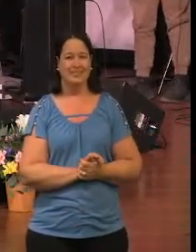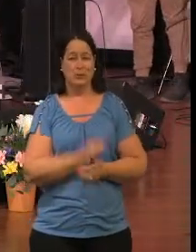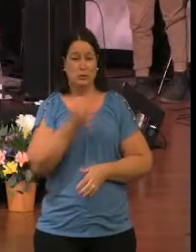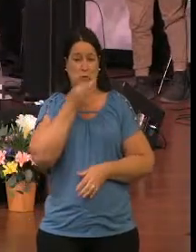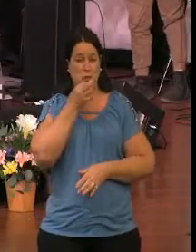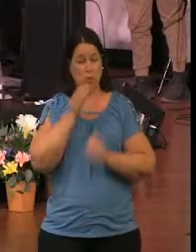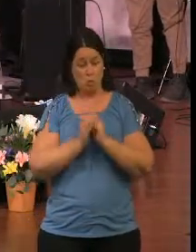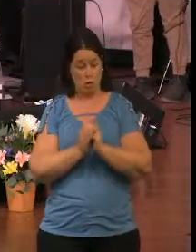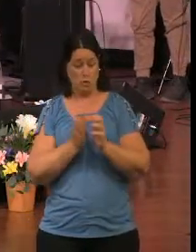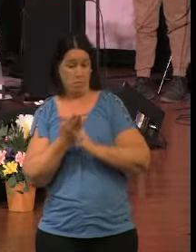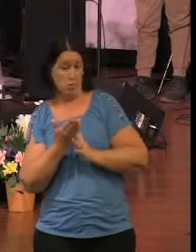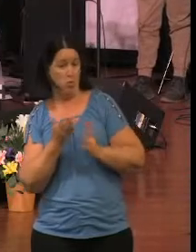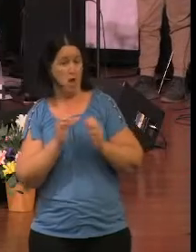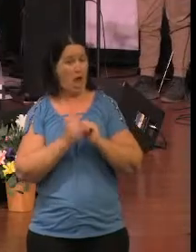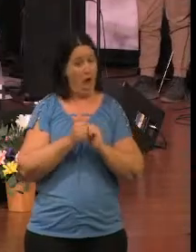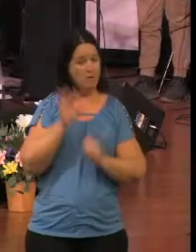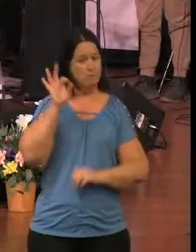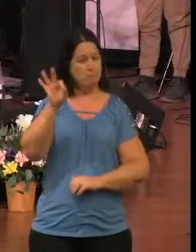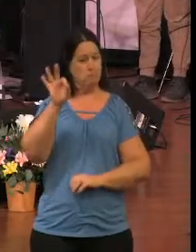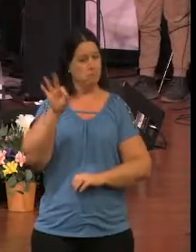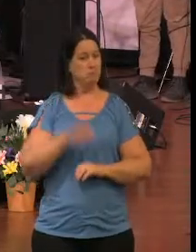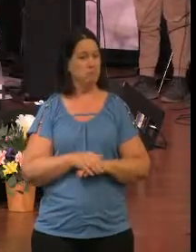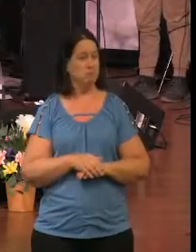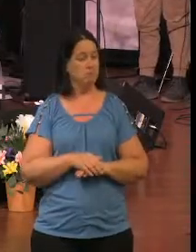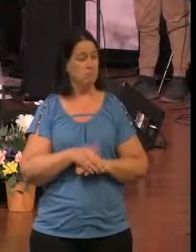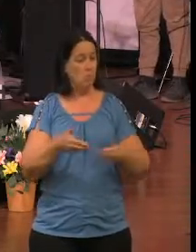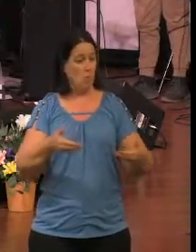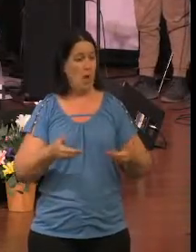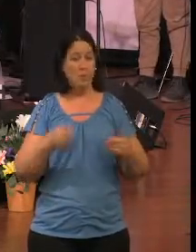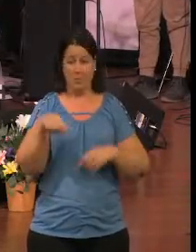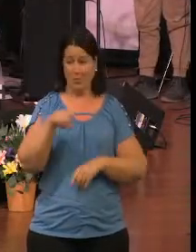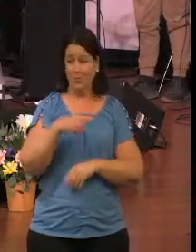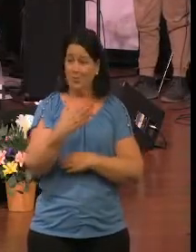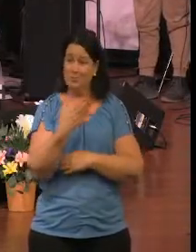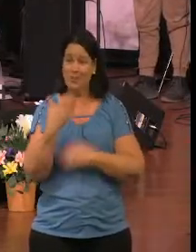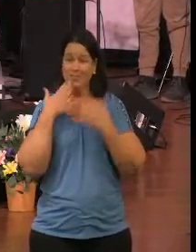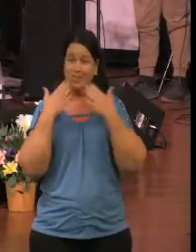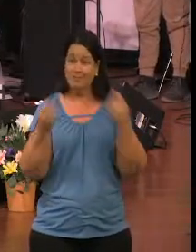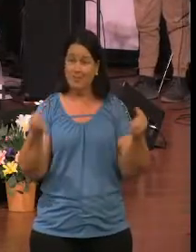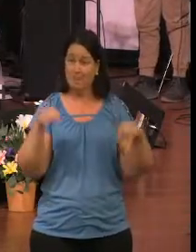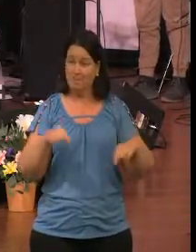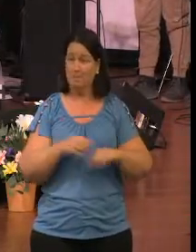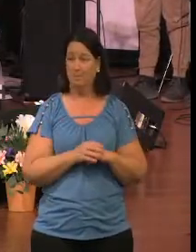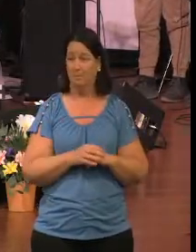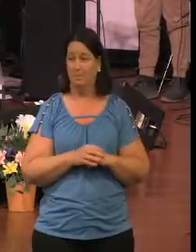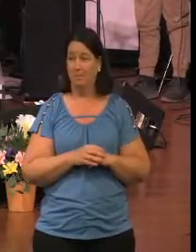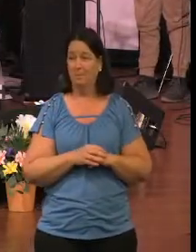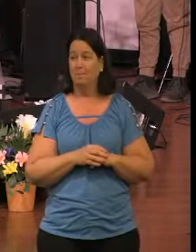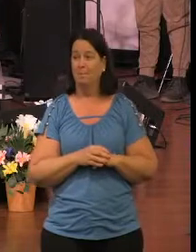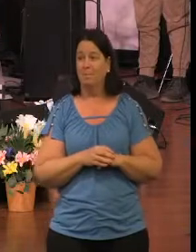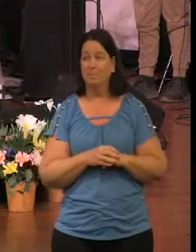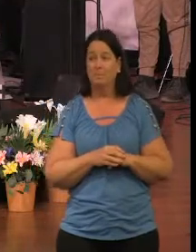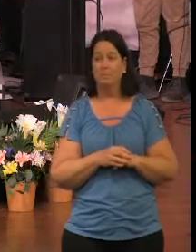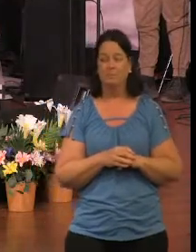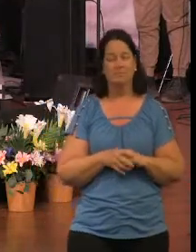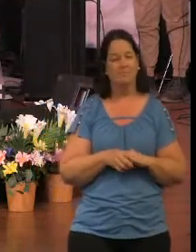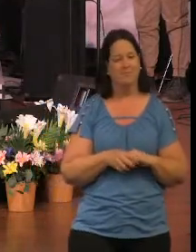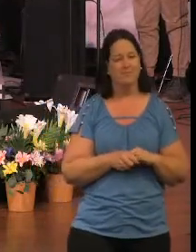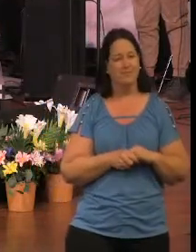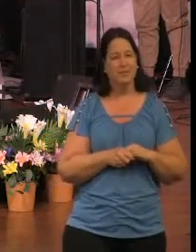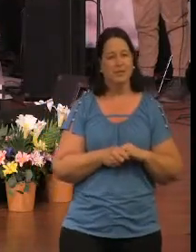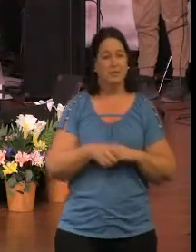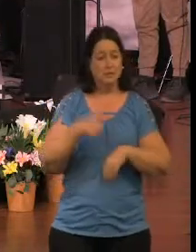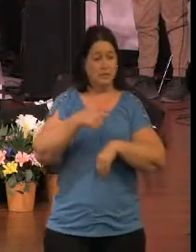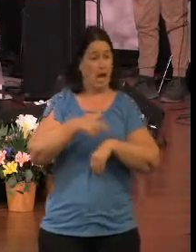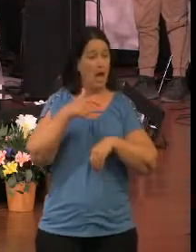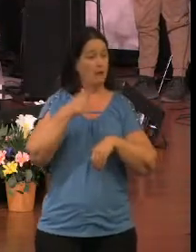Word, but I just want to welcome you this morning. We're so glad that you're here, and this is the portion of the service where we pray,